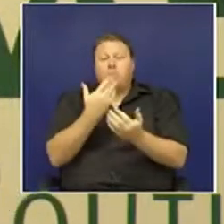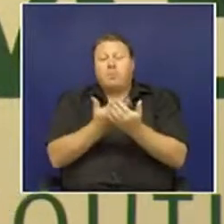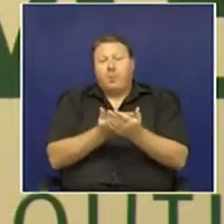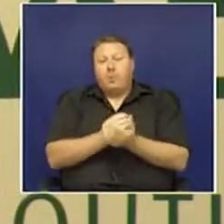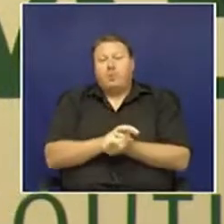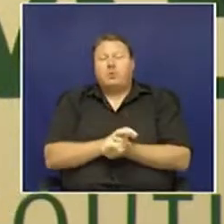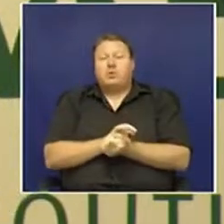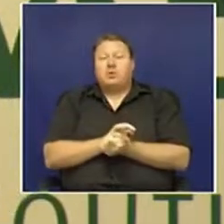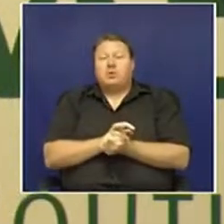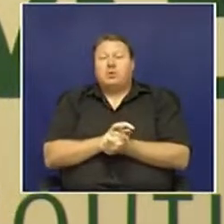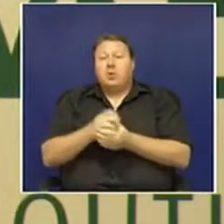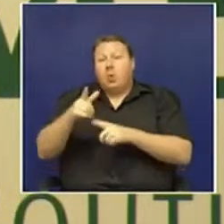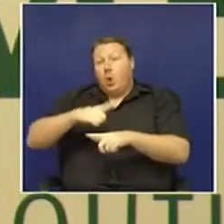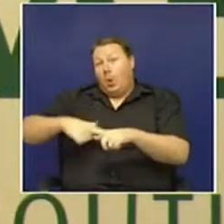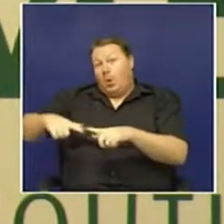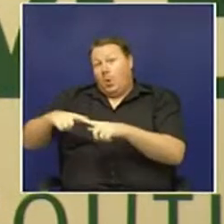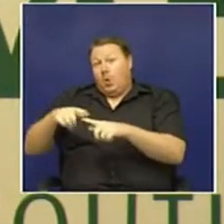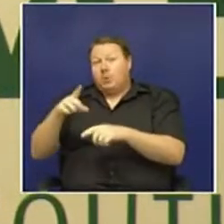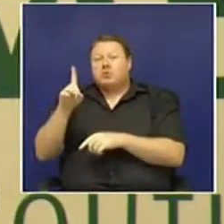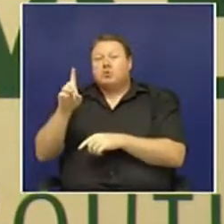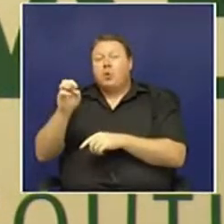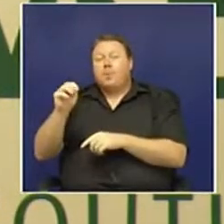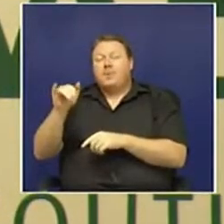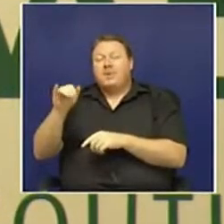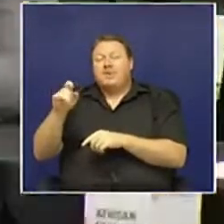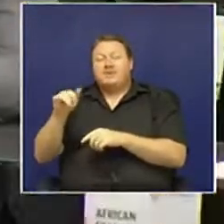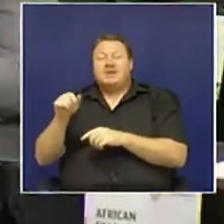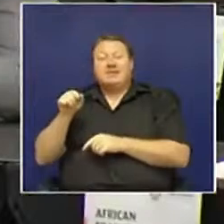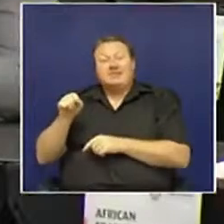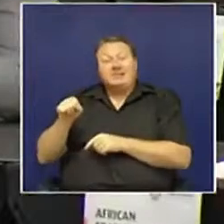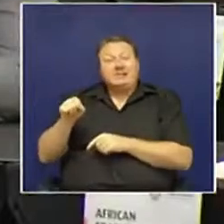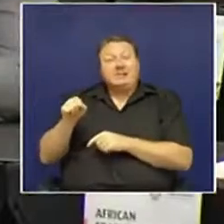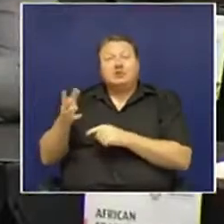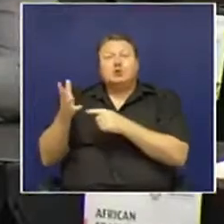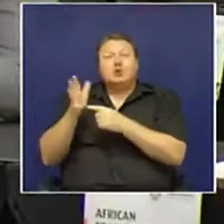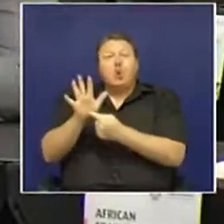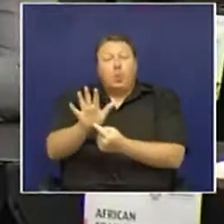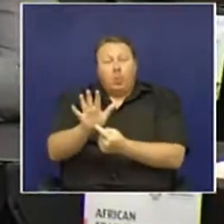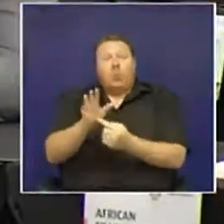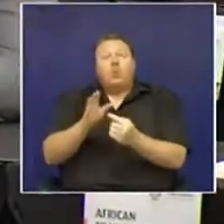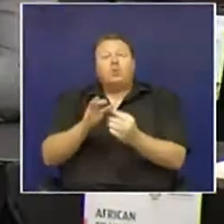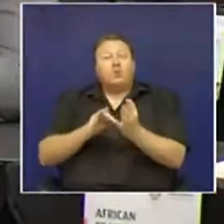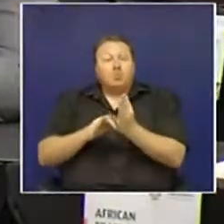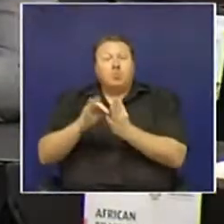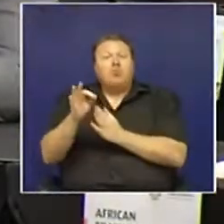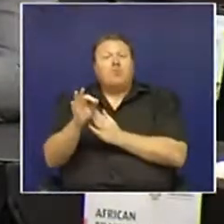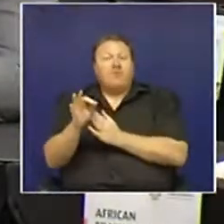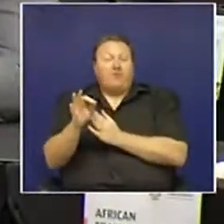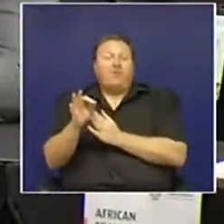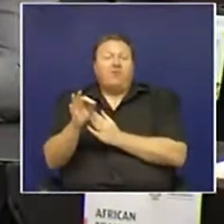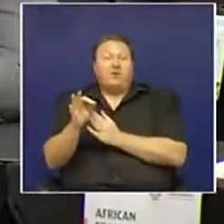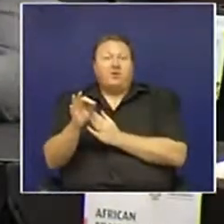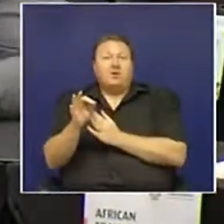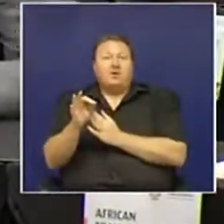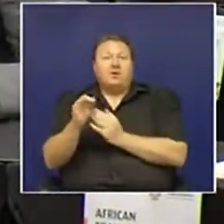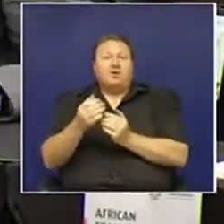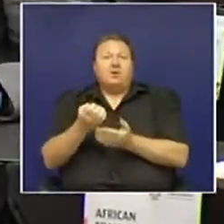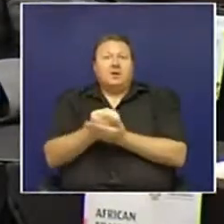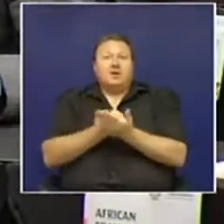front, our growth outlook is steadily improving. We project real economic growth